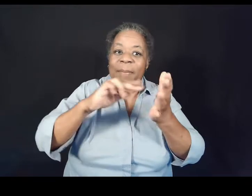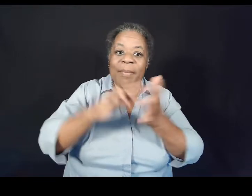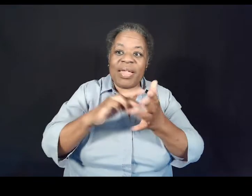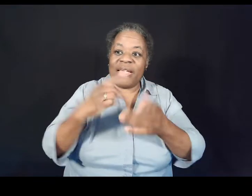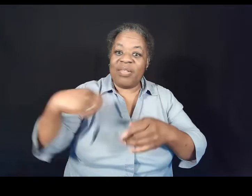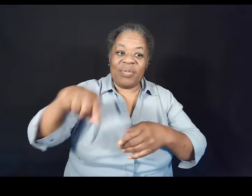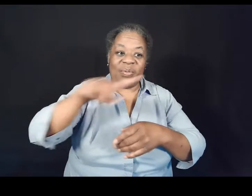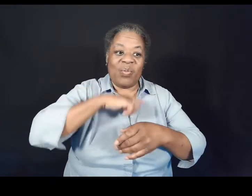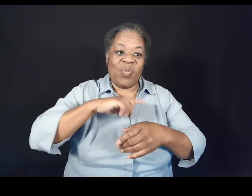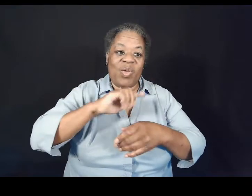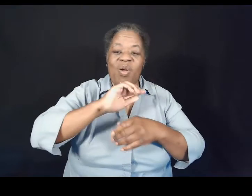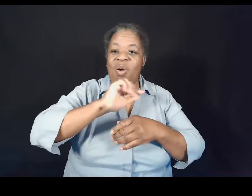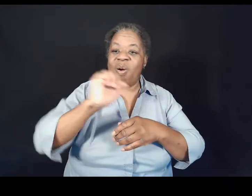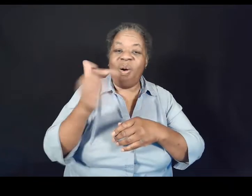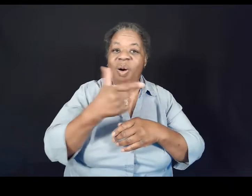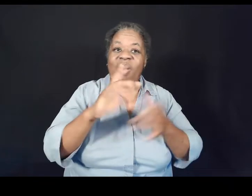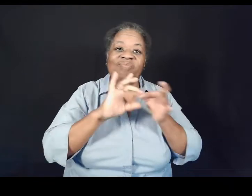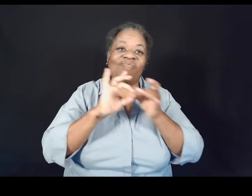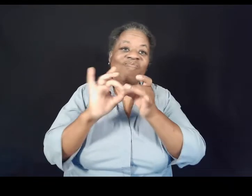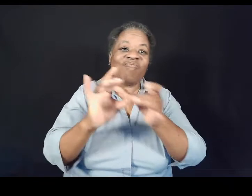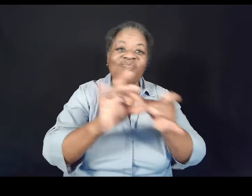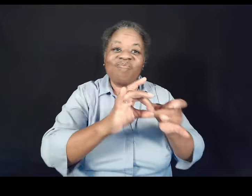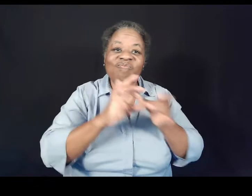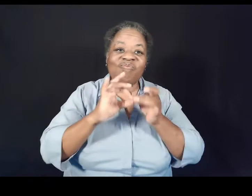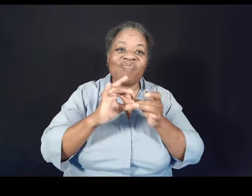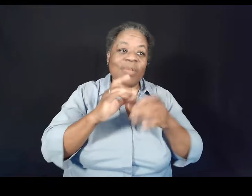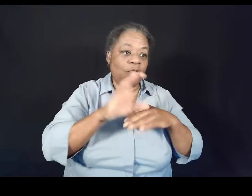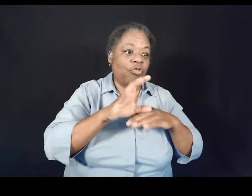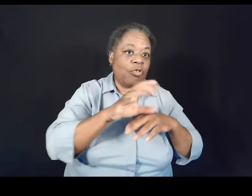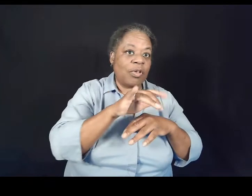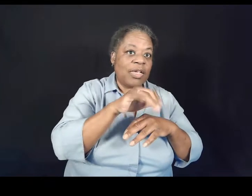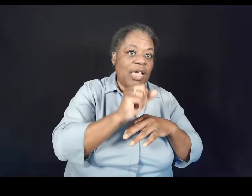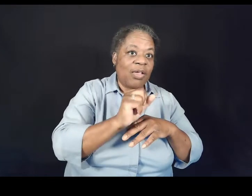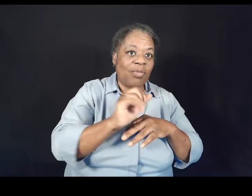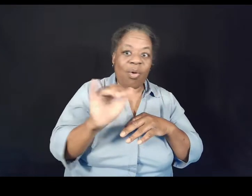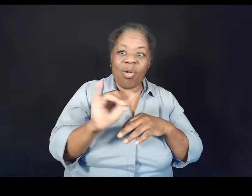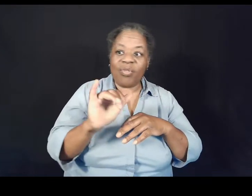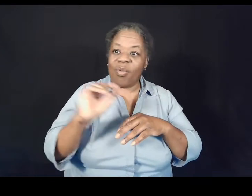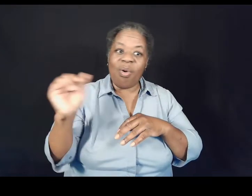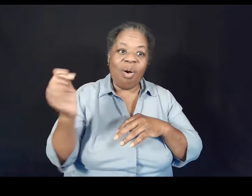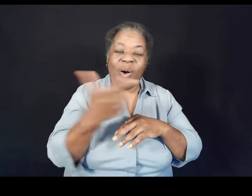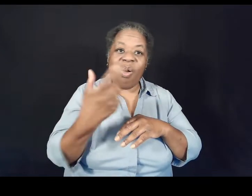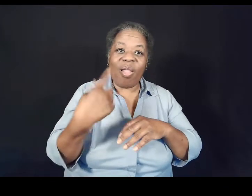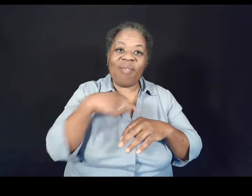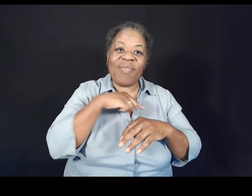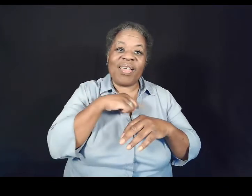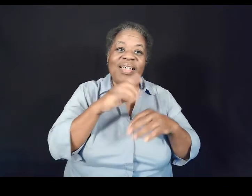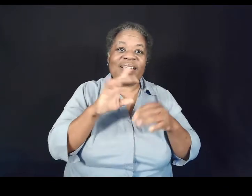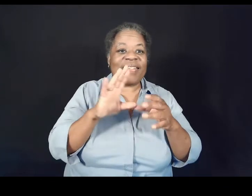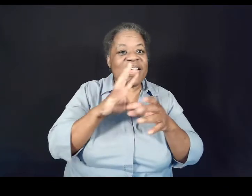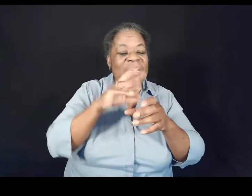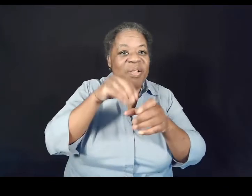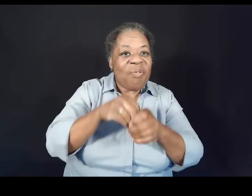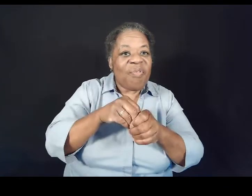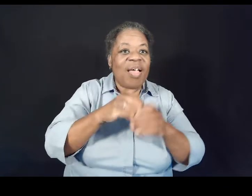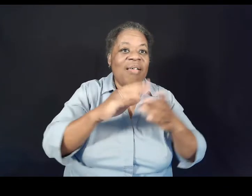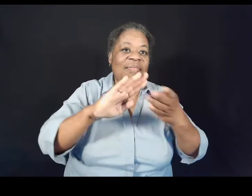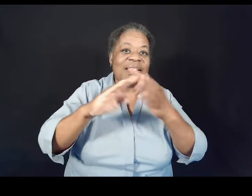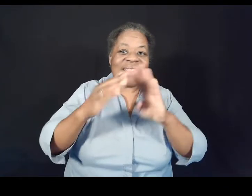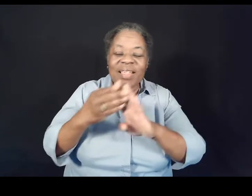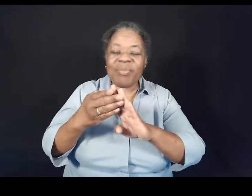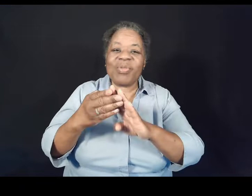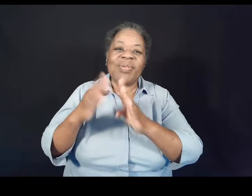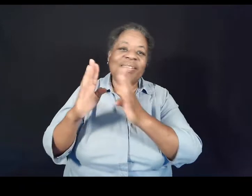together. Not just those of us in church today, but all of us. We're all part of our surrounding neighborhoods, towns, and